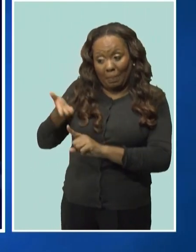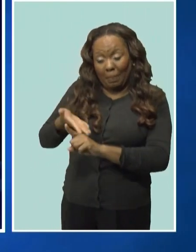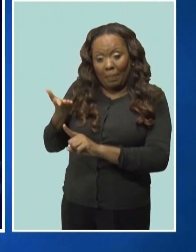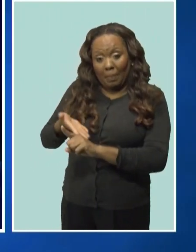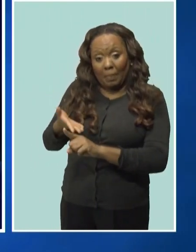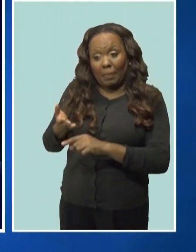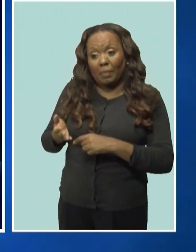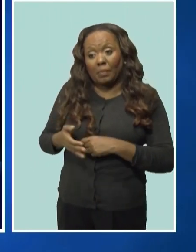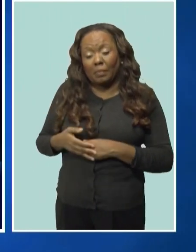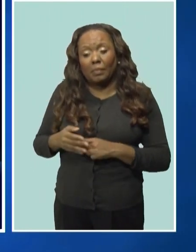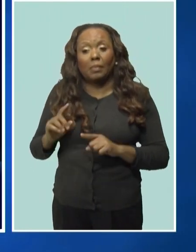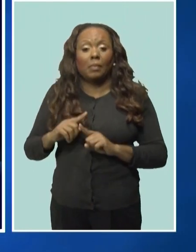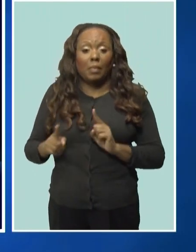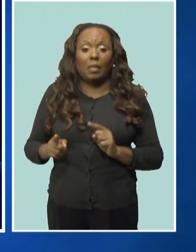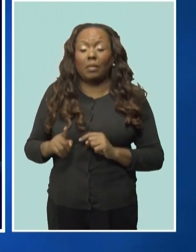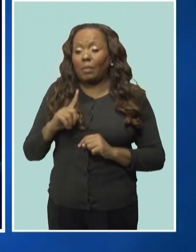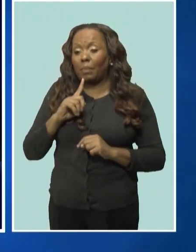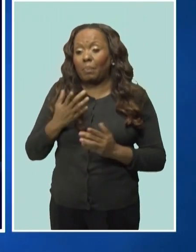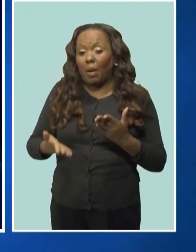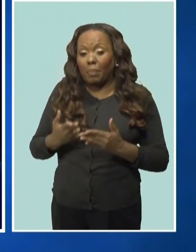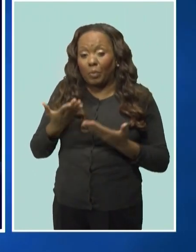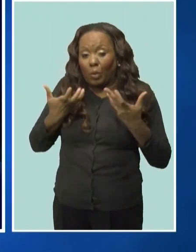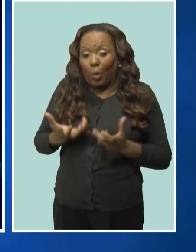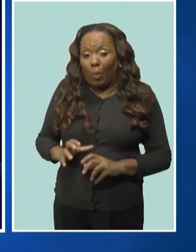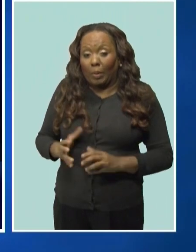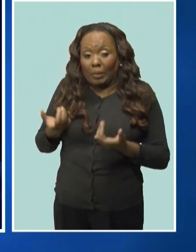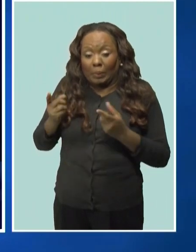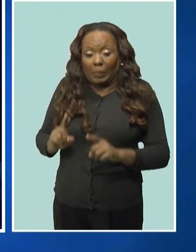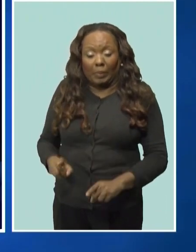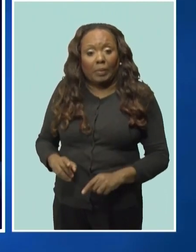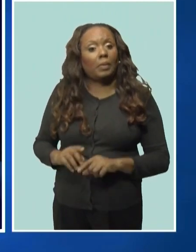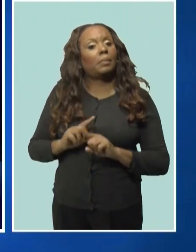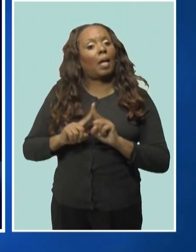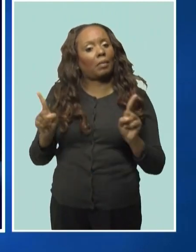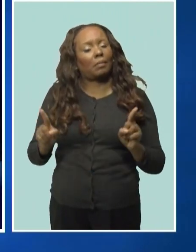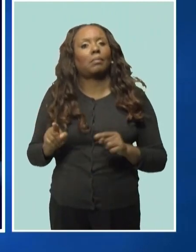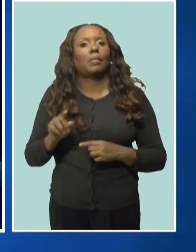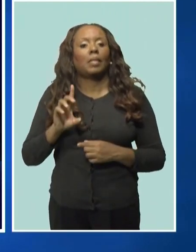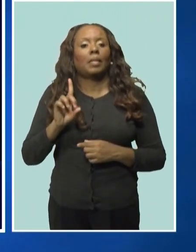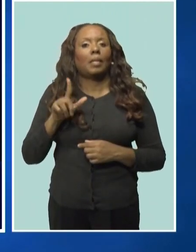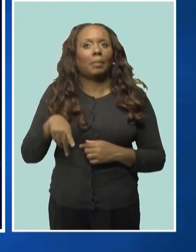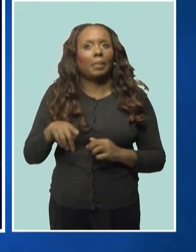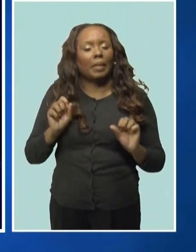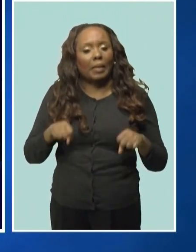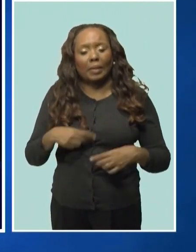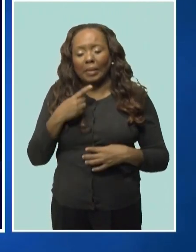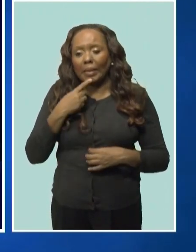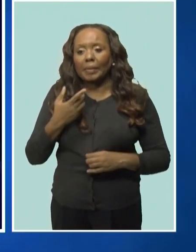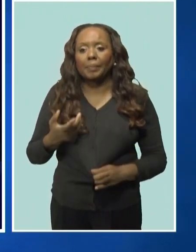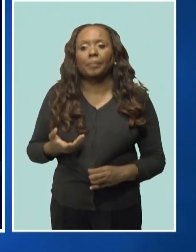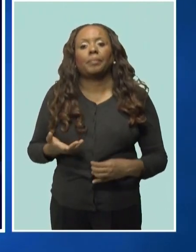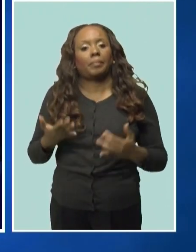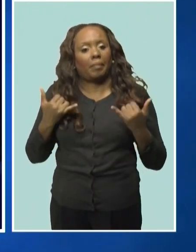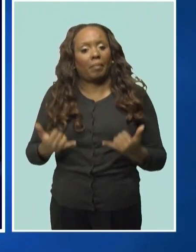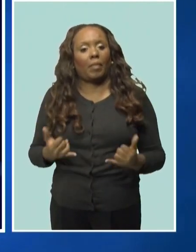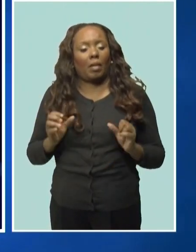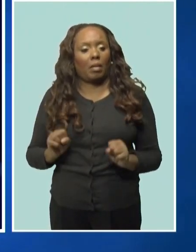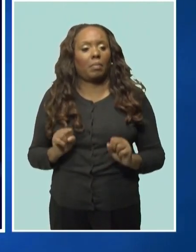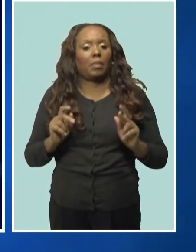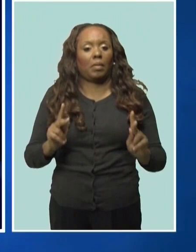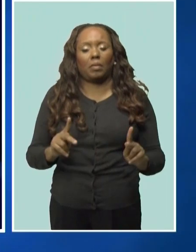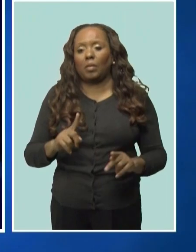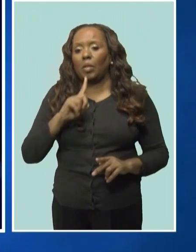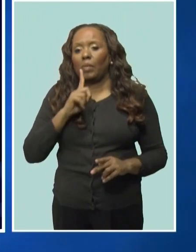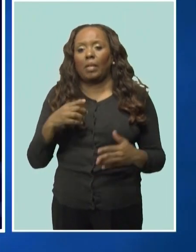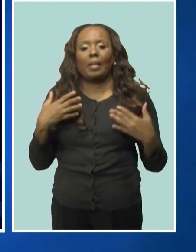least attractive option for him. So certainly I think that the party can save face. And I think this is an opportunity now for real